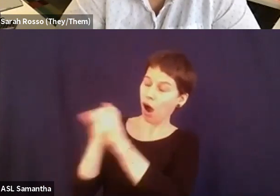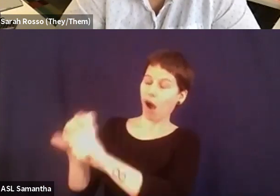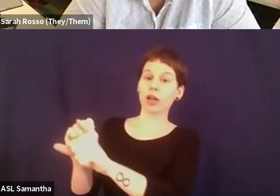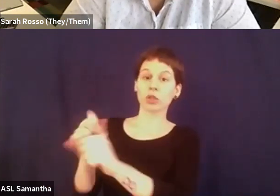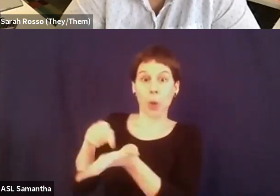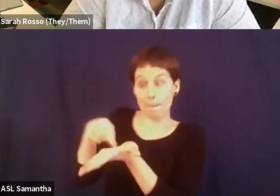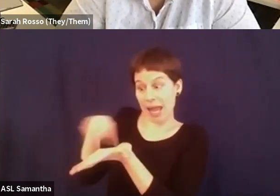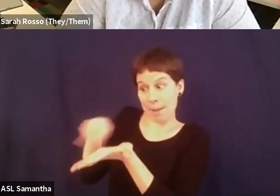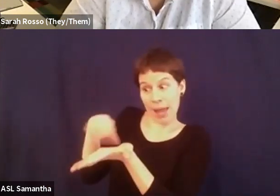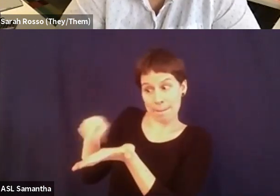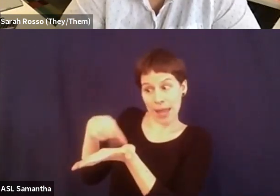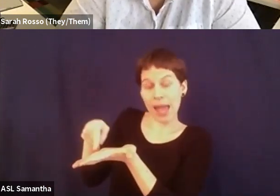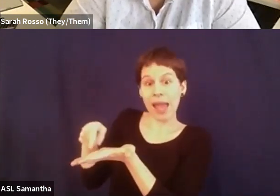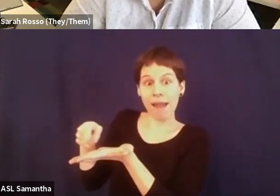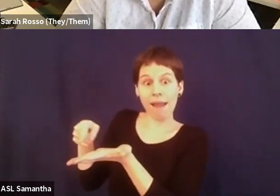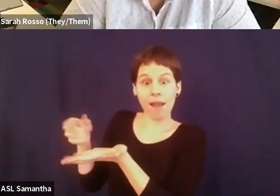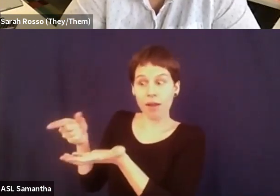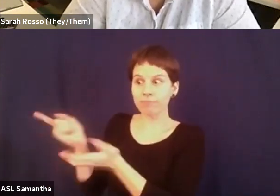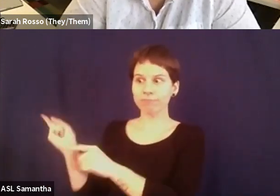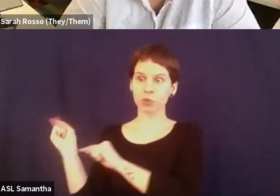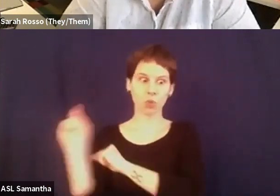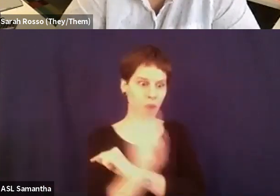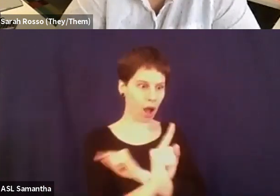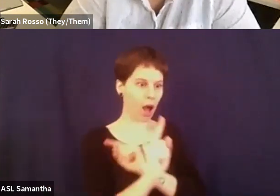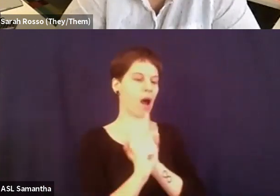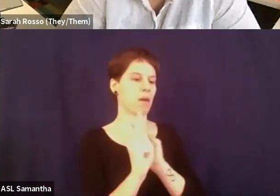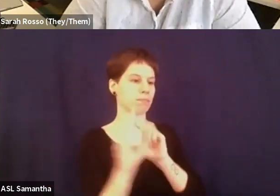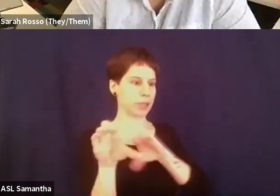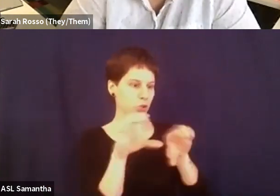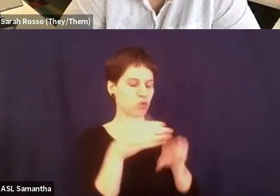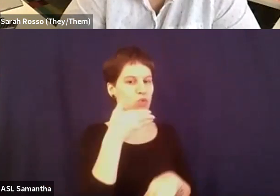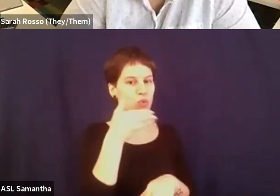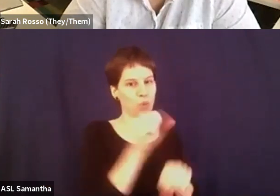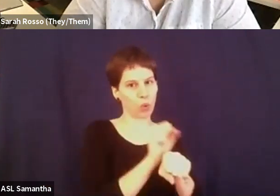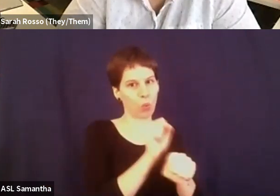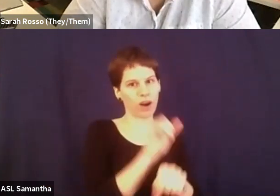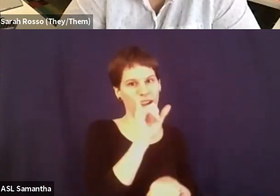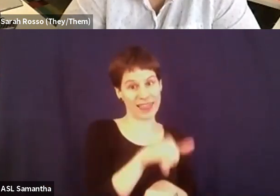has been doing the work to come in and do the work is, you know, beneficial too.